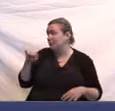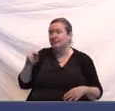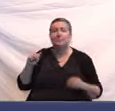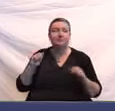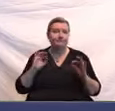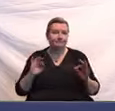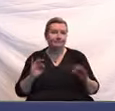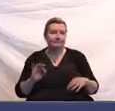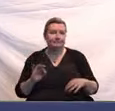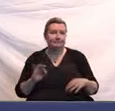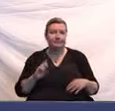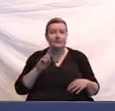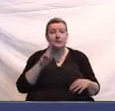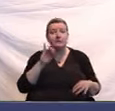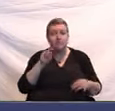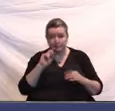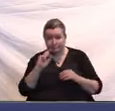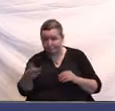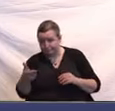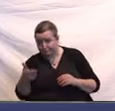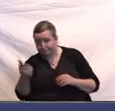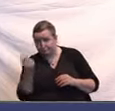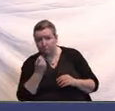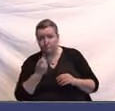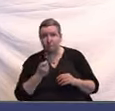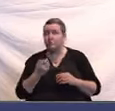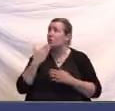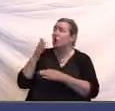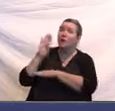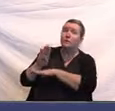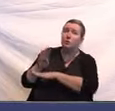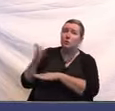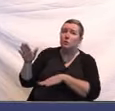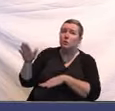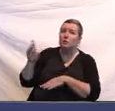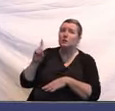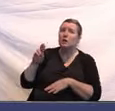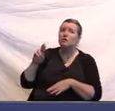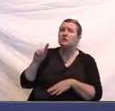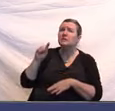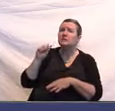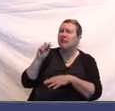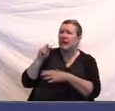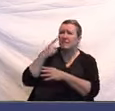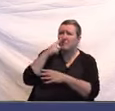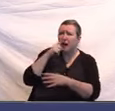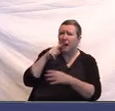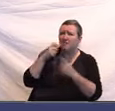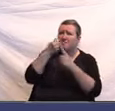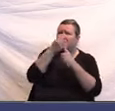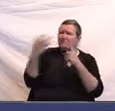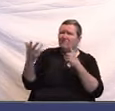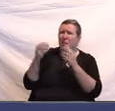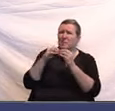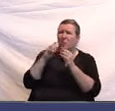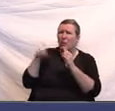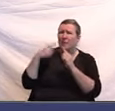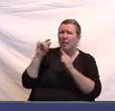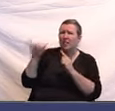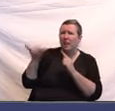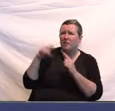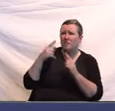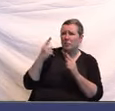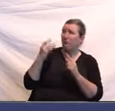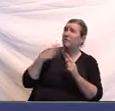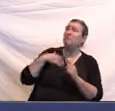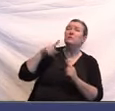afternoon. Good afternoon. Dr. Tan, just wondering if you could expound on that a little bit. One of the questions I had you just